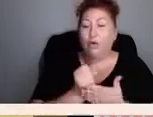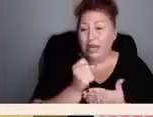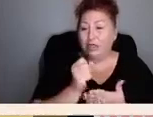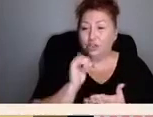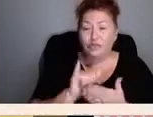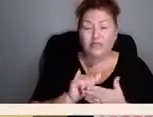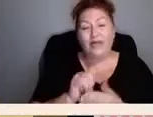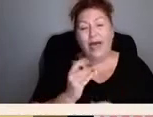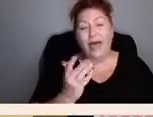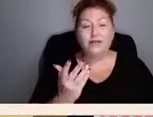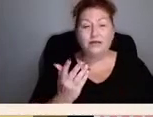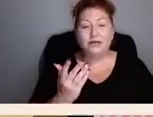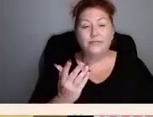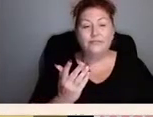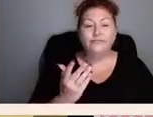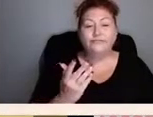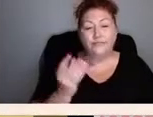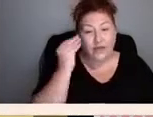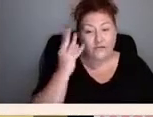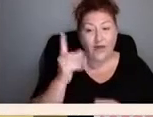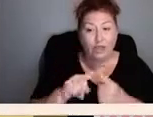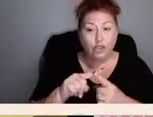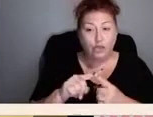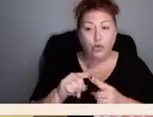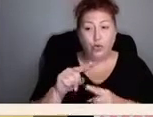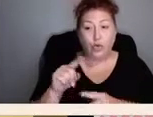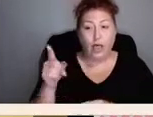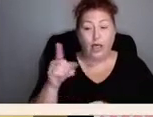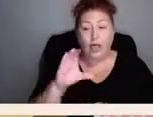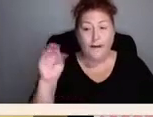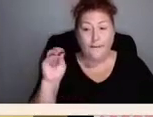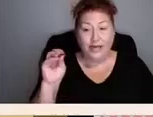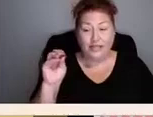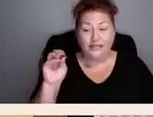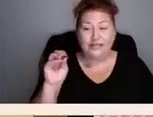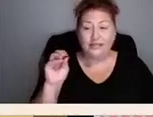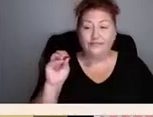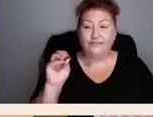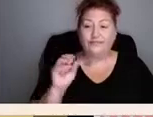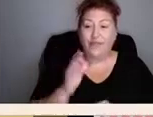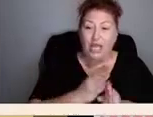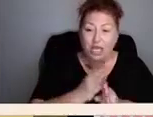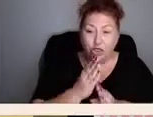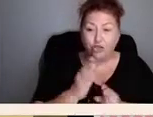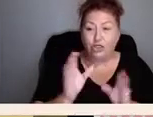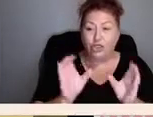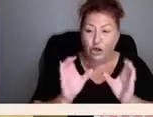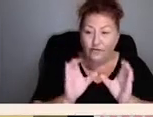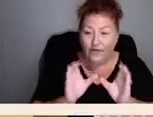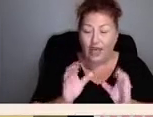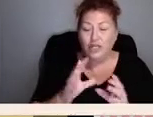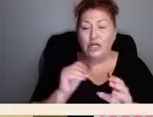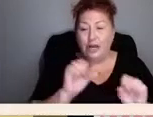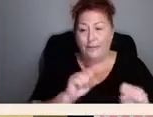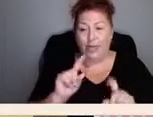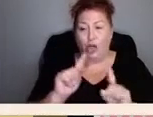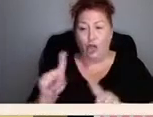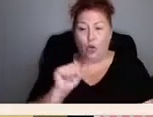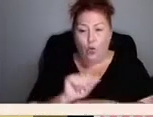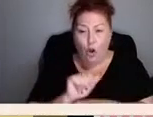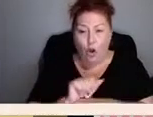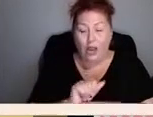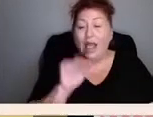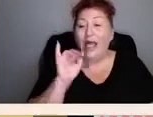that convey to employers industry certification and ability to go to work. And